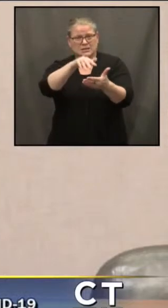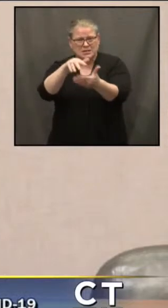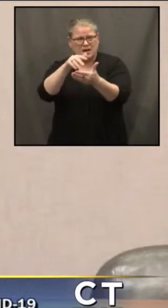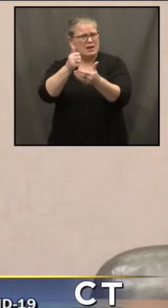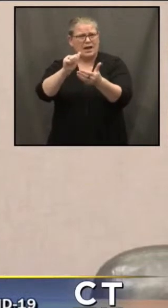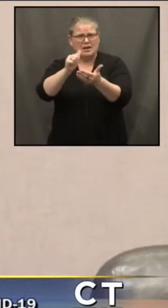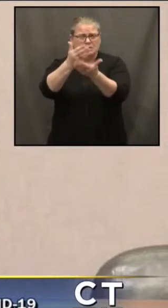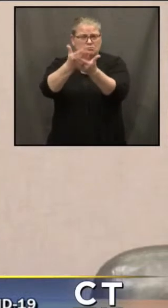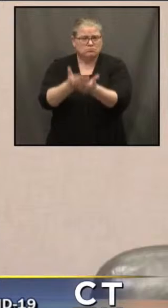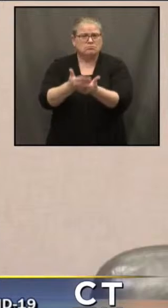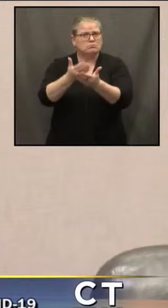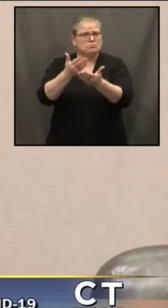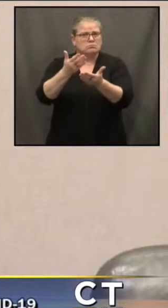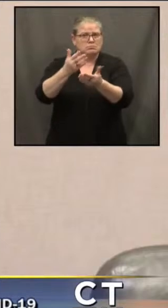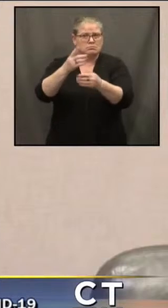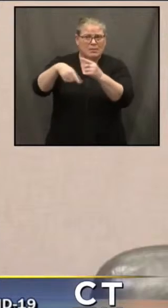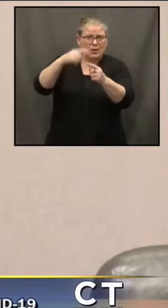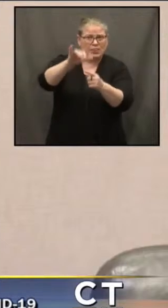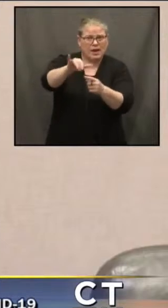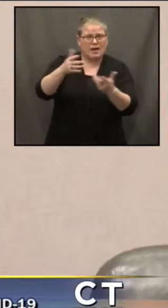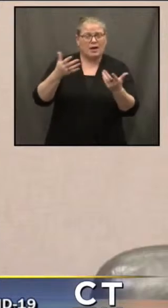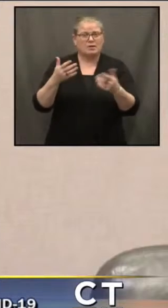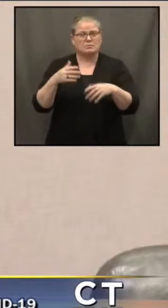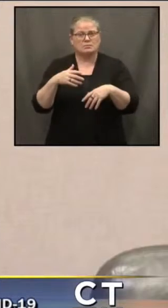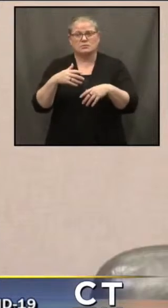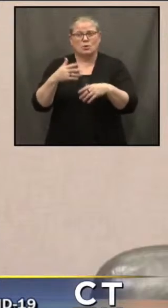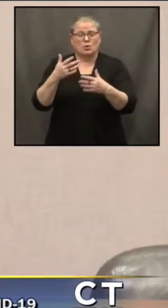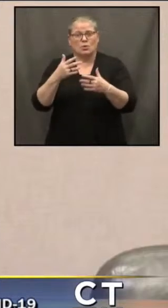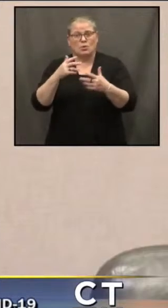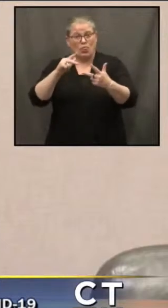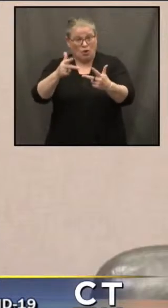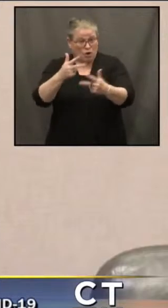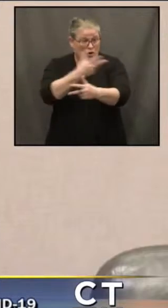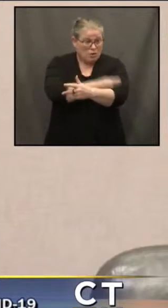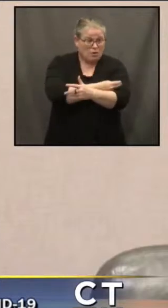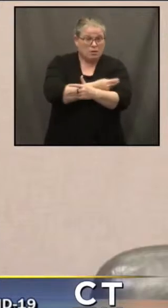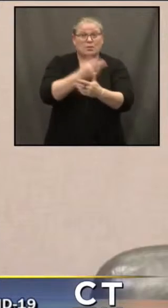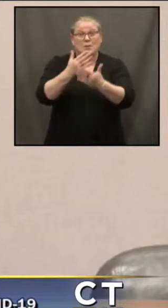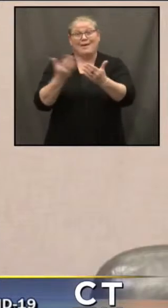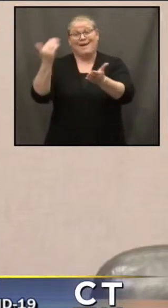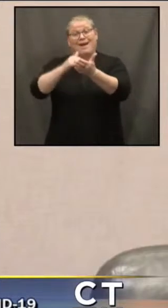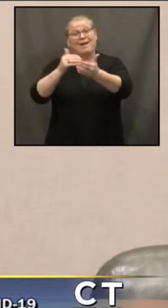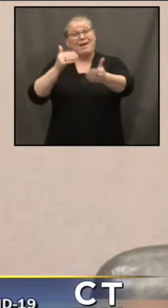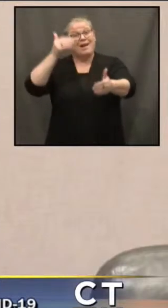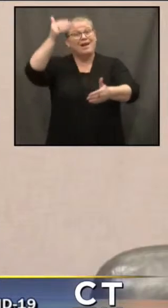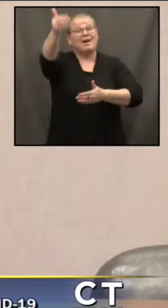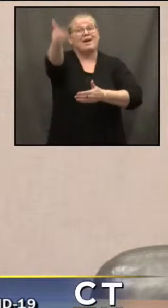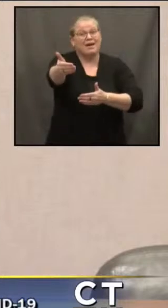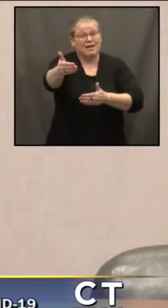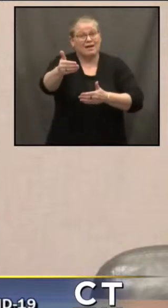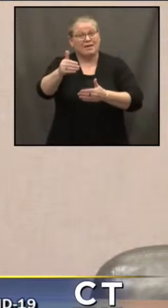to the point where maybe another one would be advisable? I don't think we have the information on